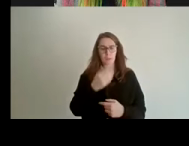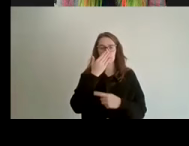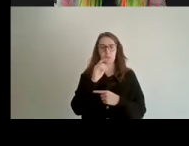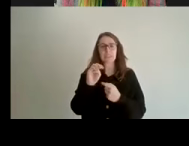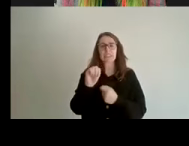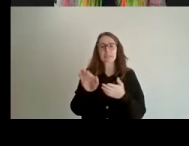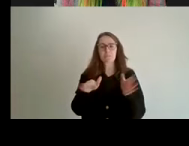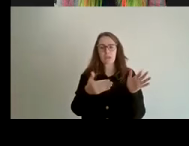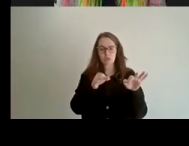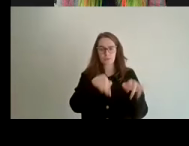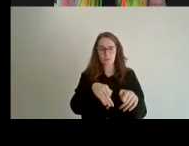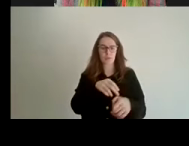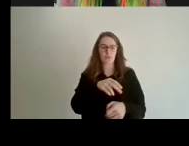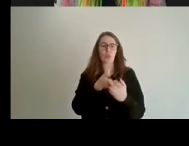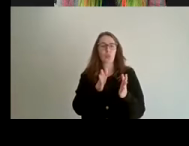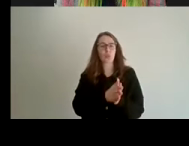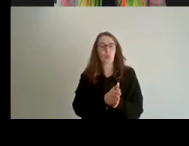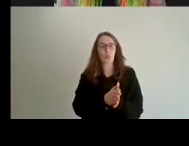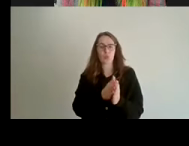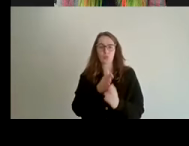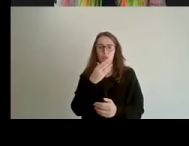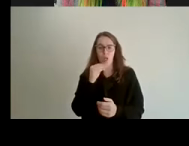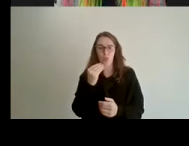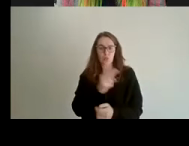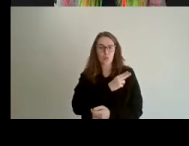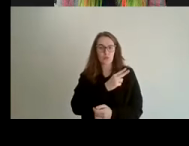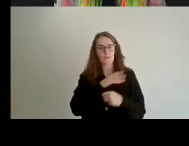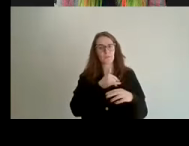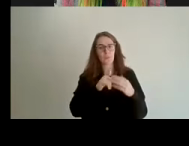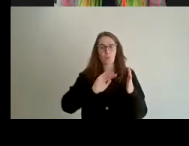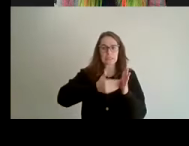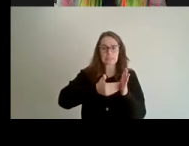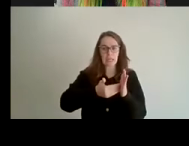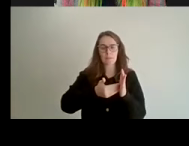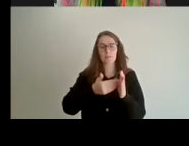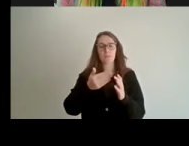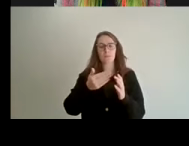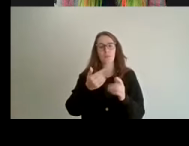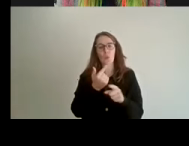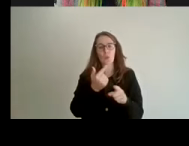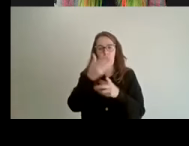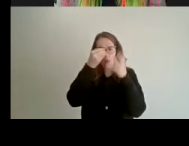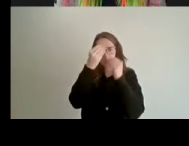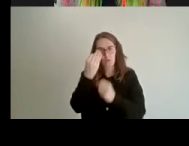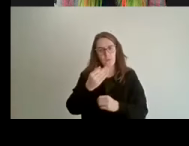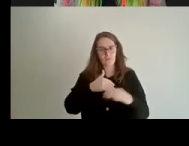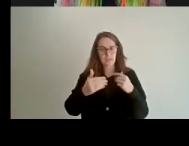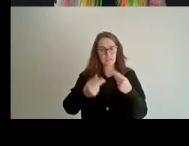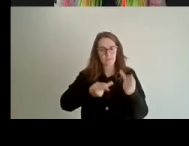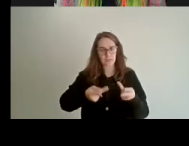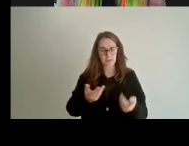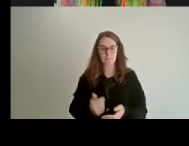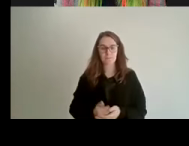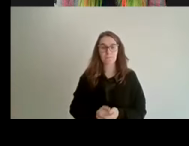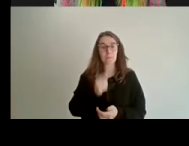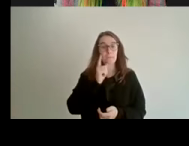university make an evaluation of the course that they just had. And the women who are lecturers are always being much